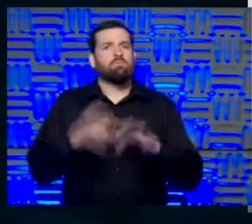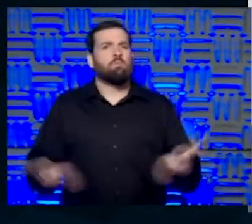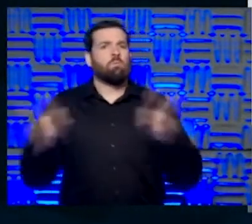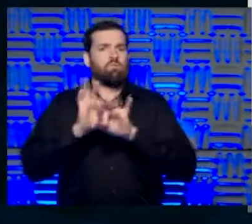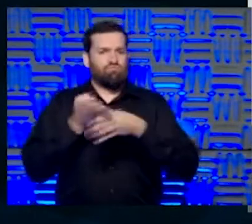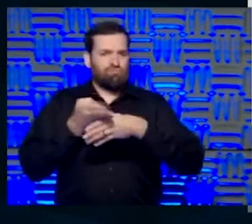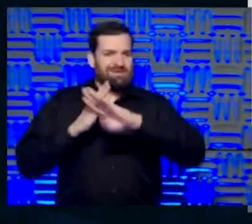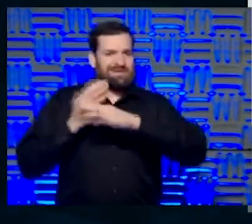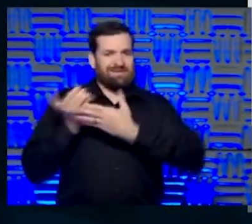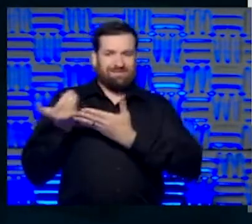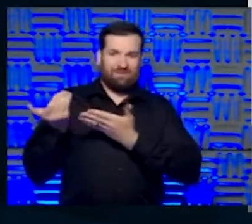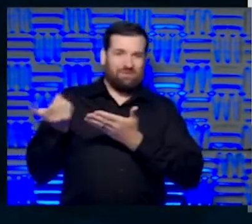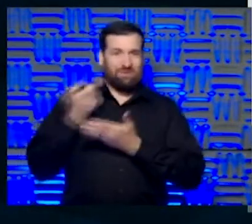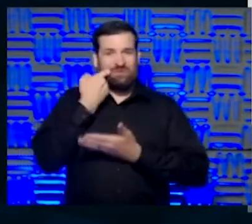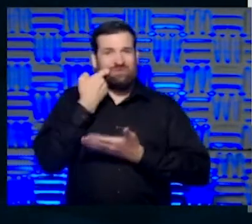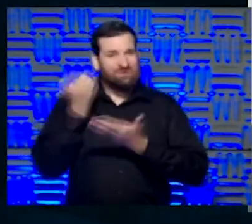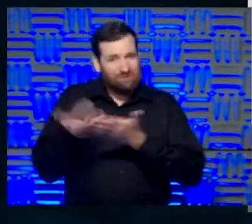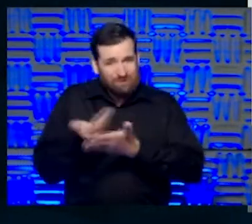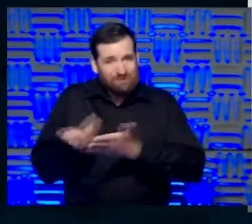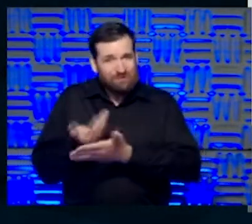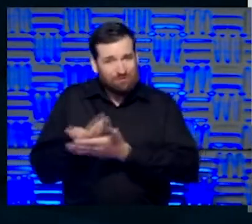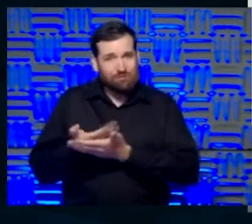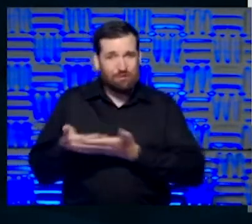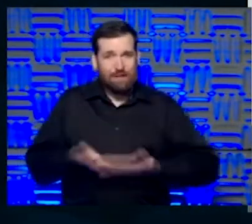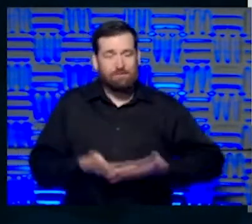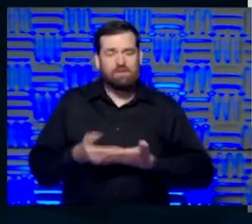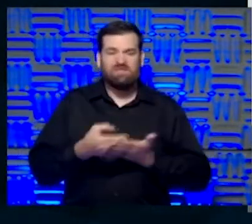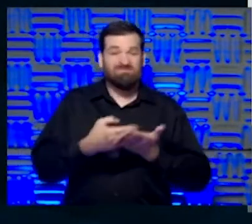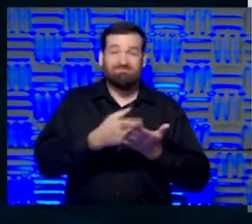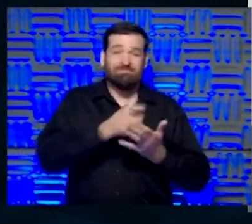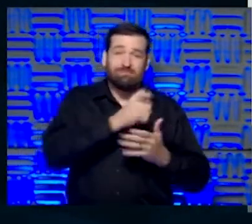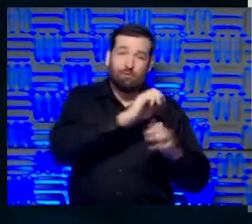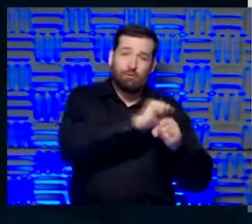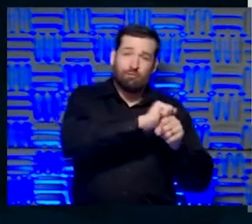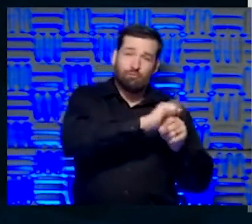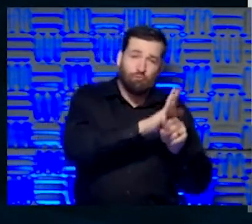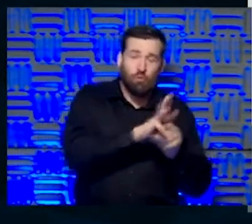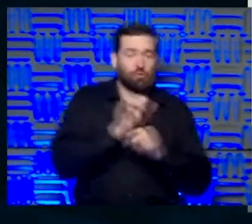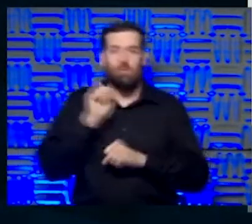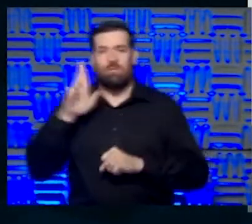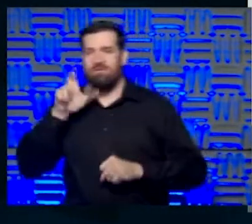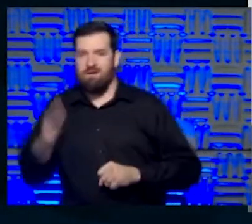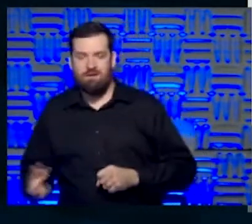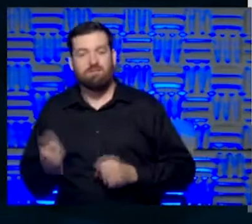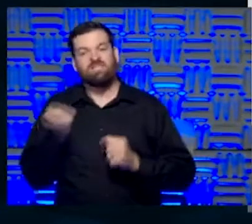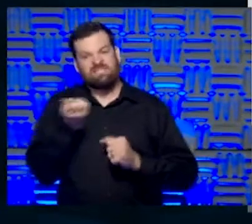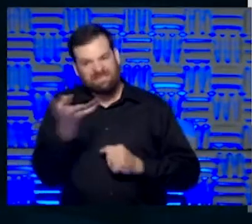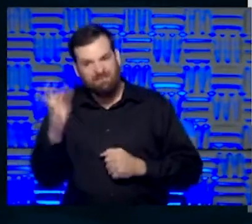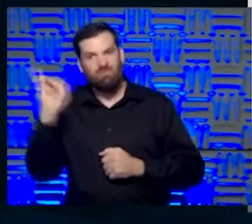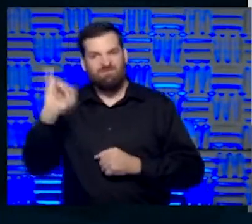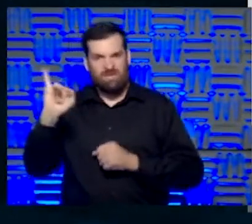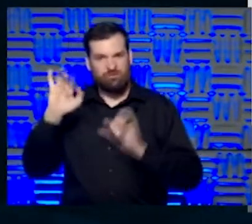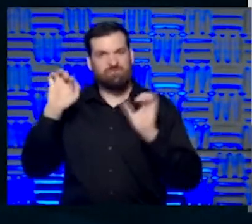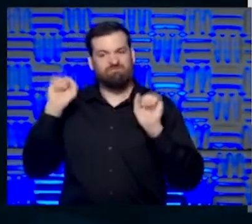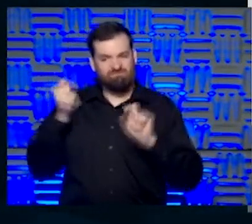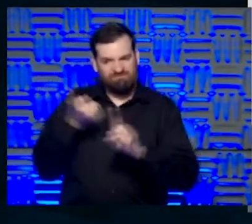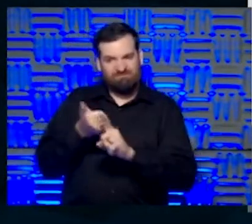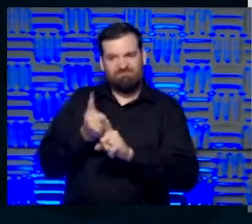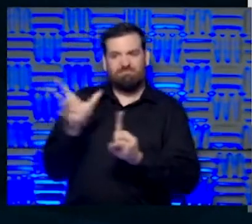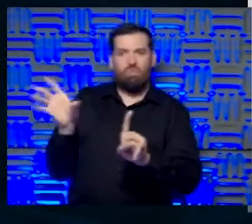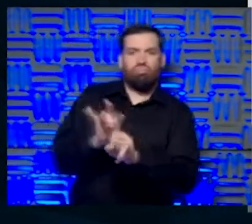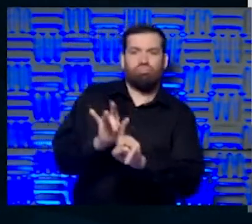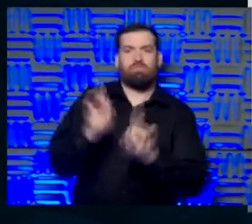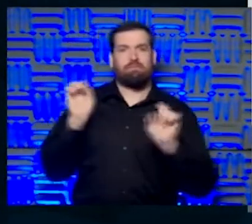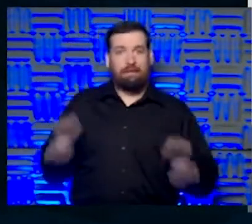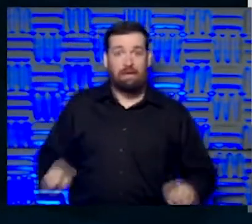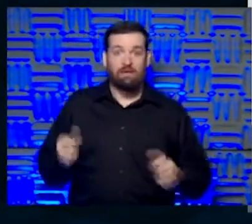your newborn infant, even in times that isn't during COVID. There's a number of infections that newborns can get, and if a newborn